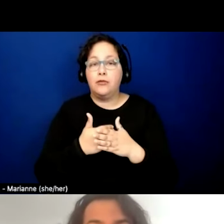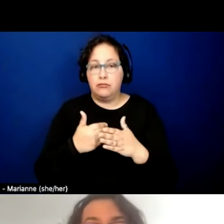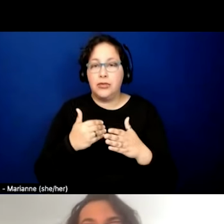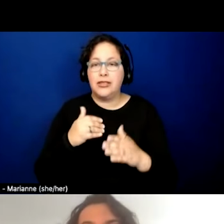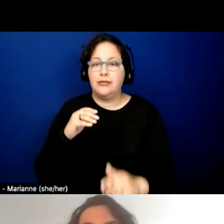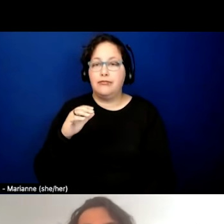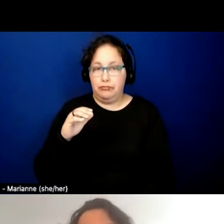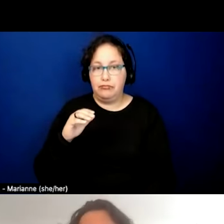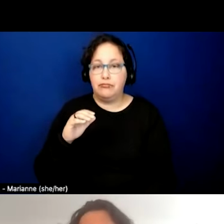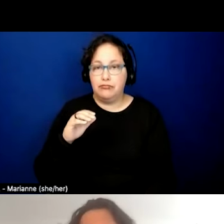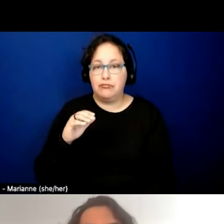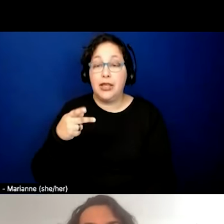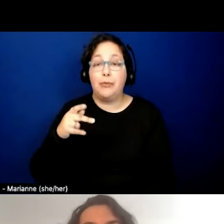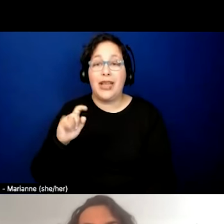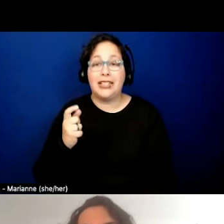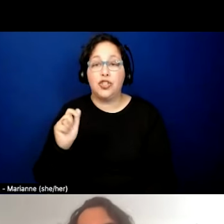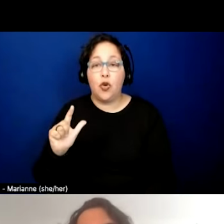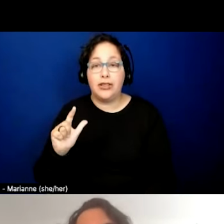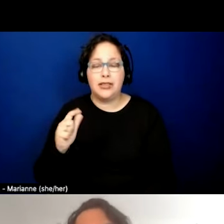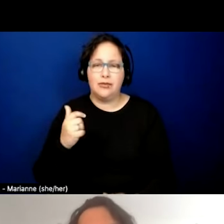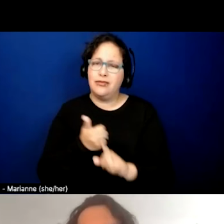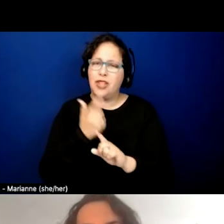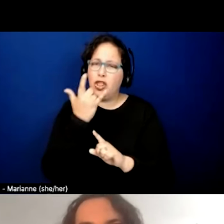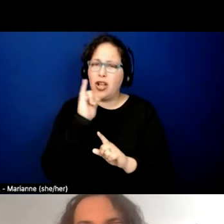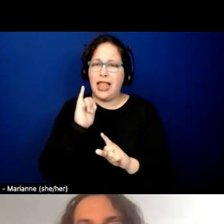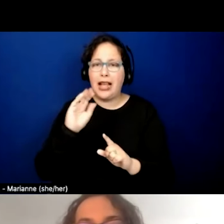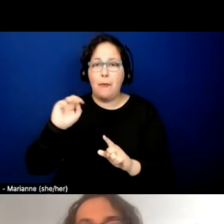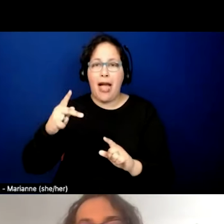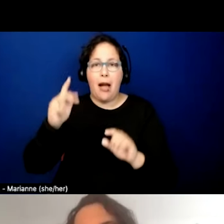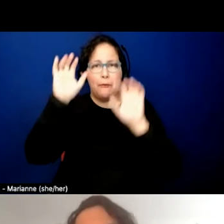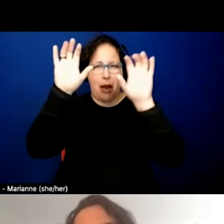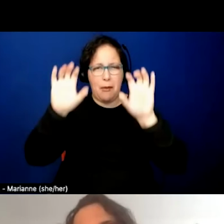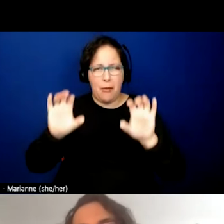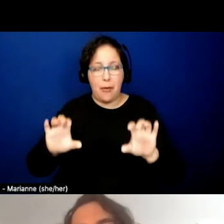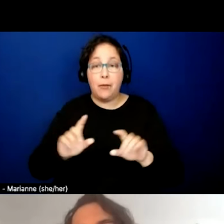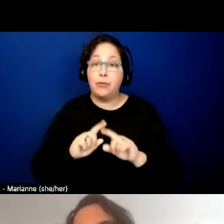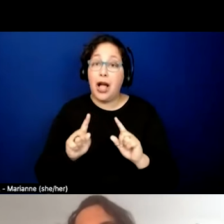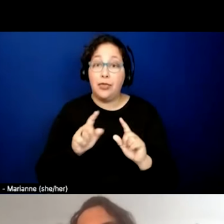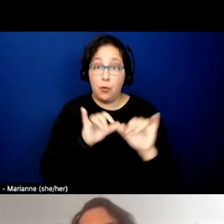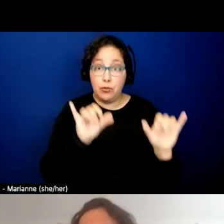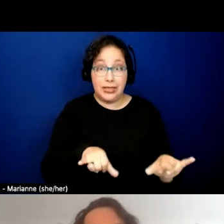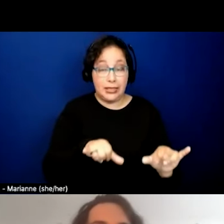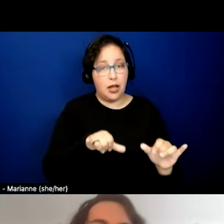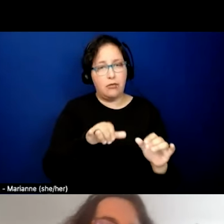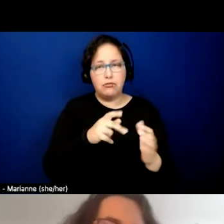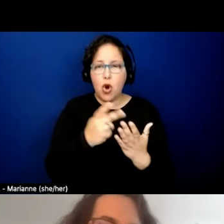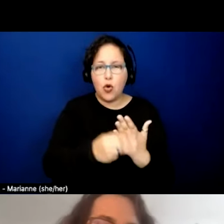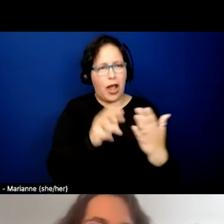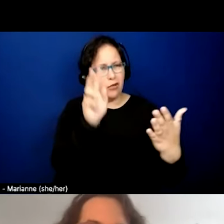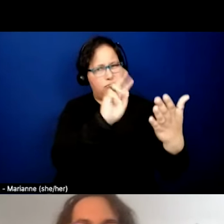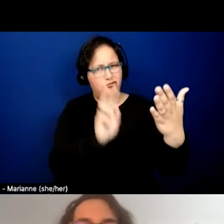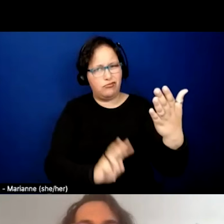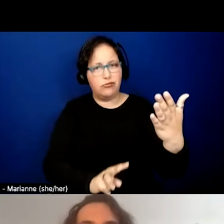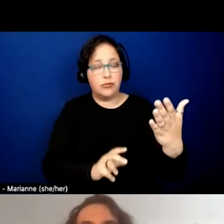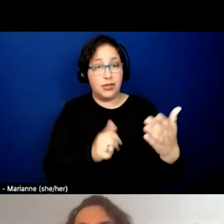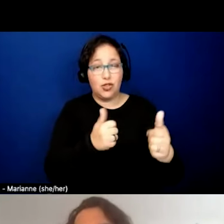bitmap, and the screen reader cannot tell you what the shapes are being, what are the shapes that are being